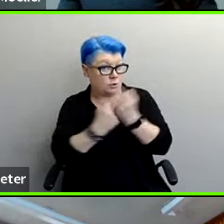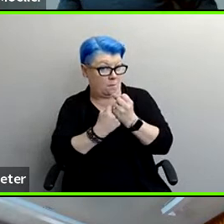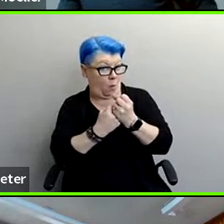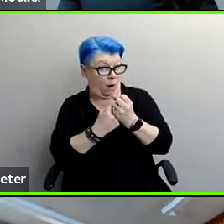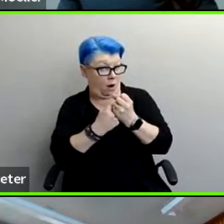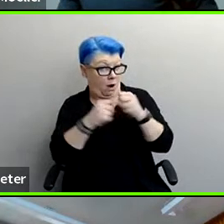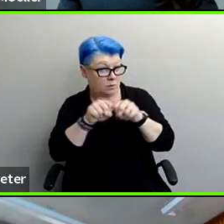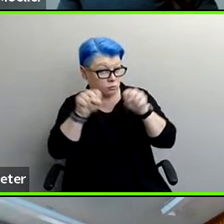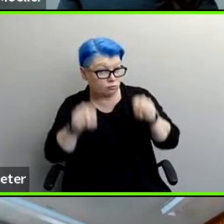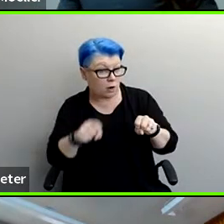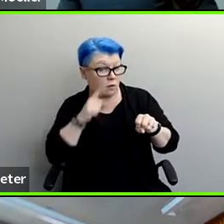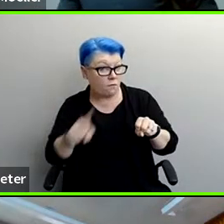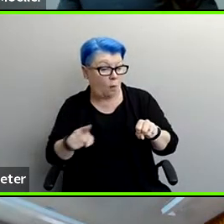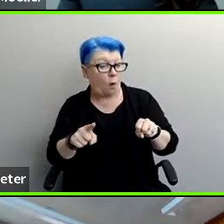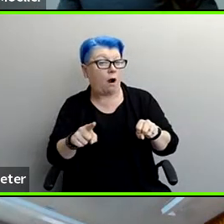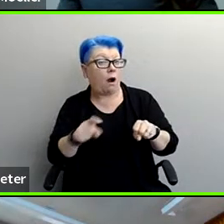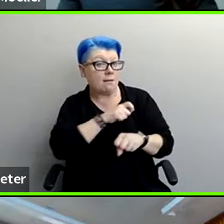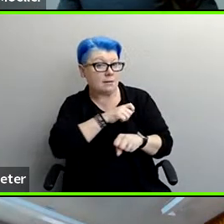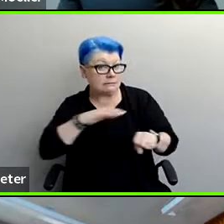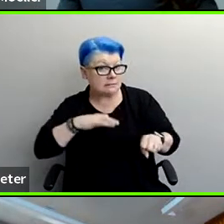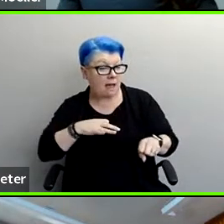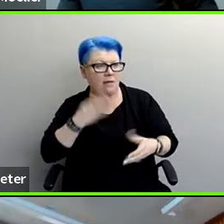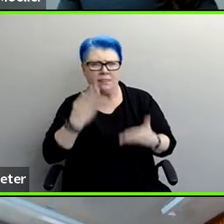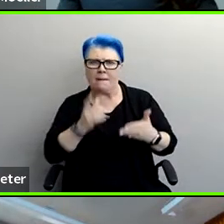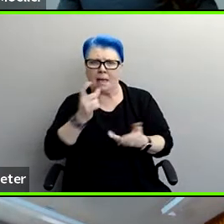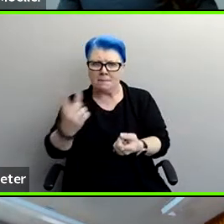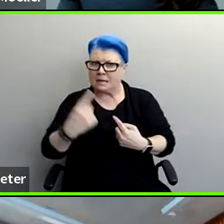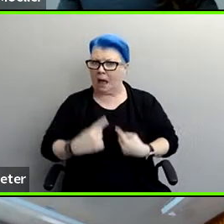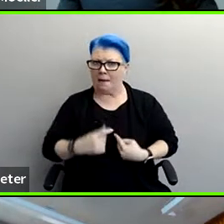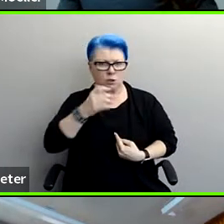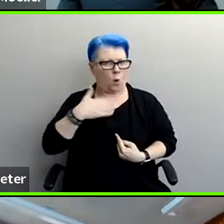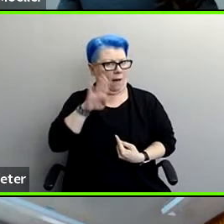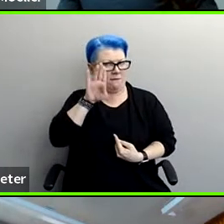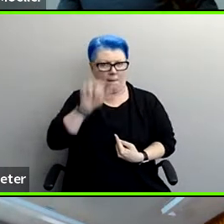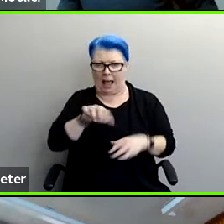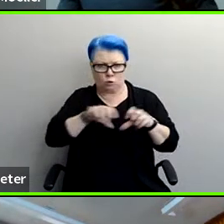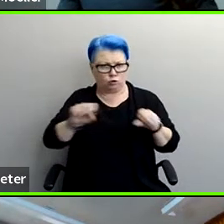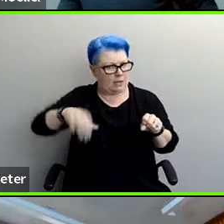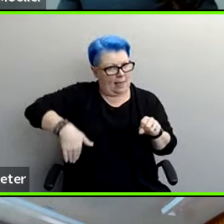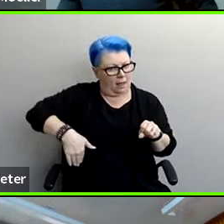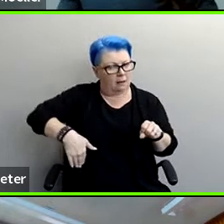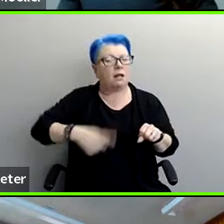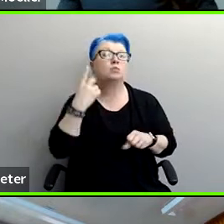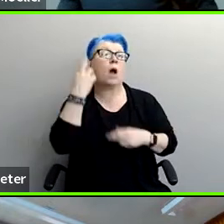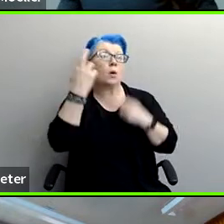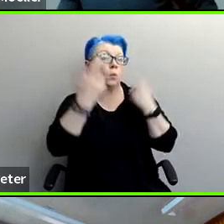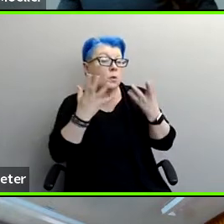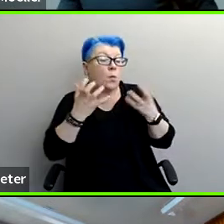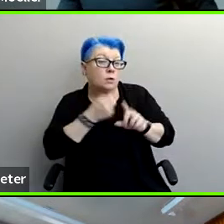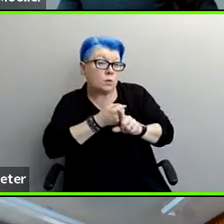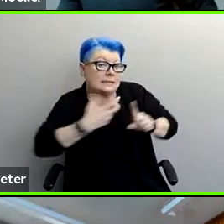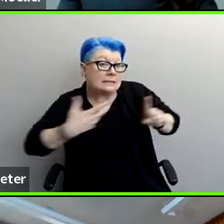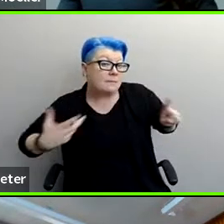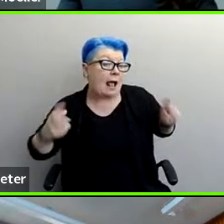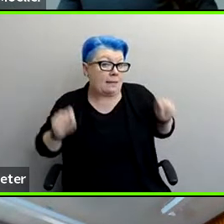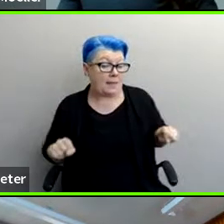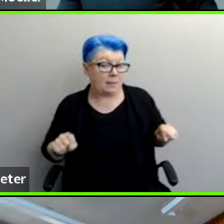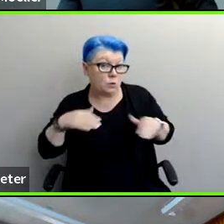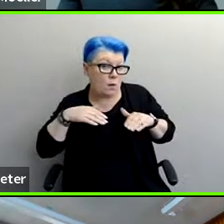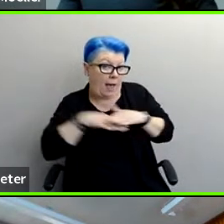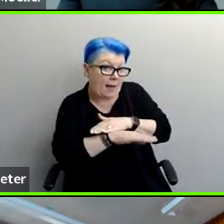structures for personnel that may not come to us with a bachelor's, that's one of the reasons why we want to expand the ability to